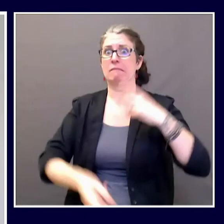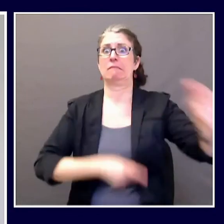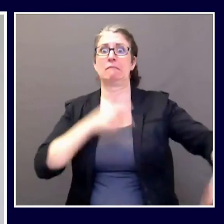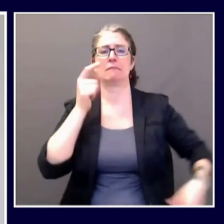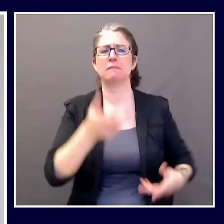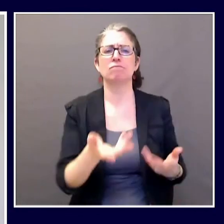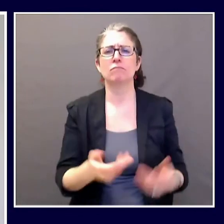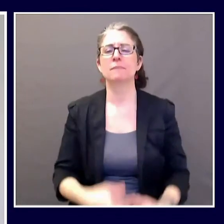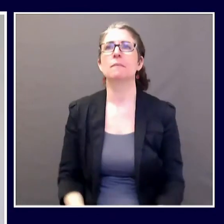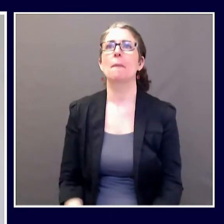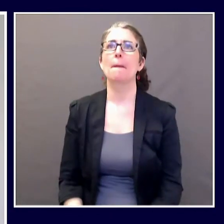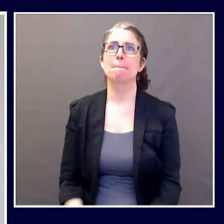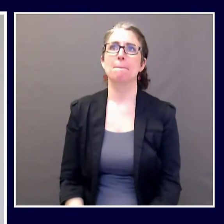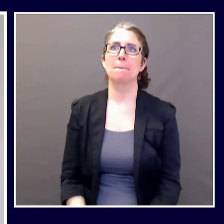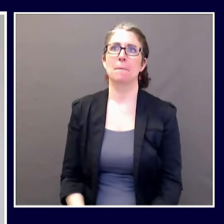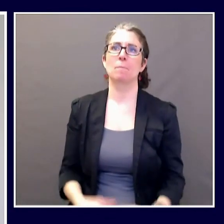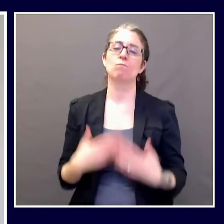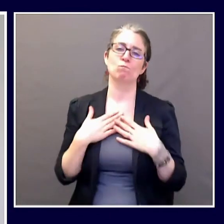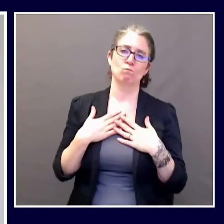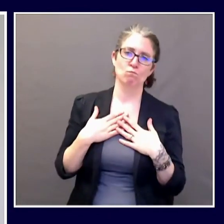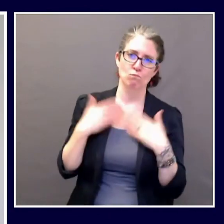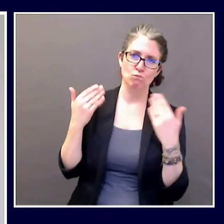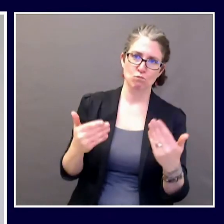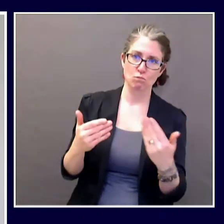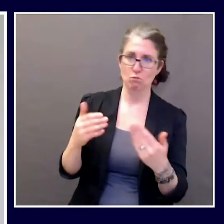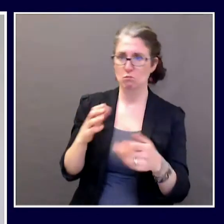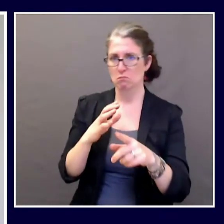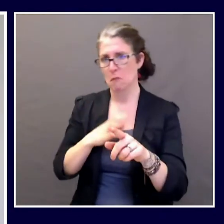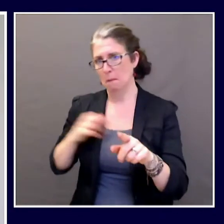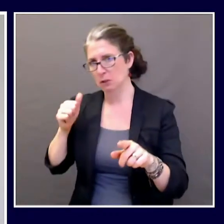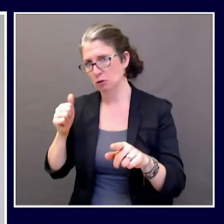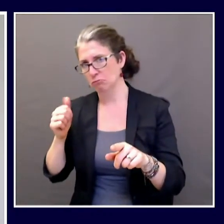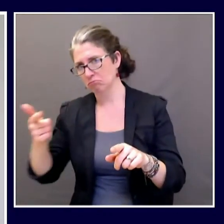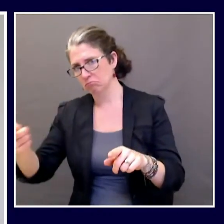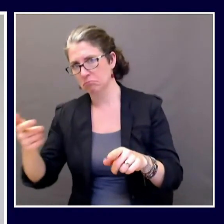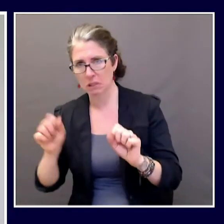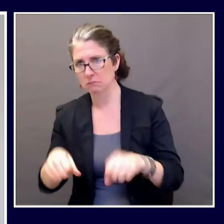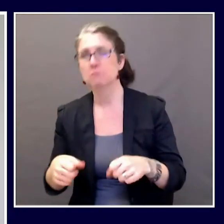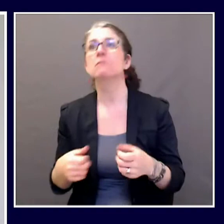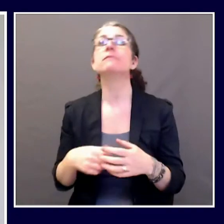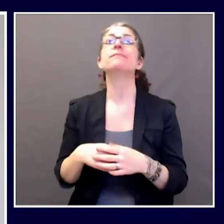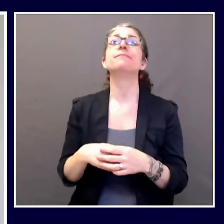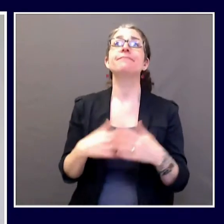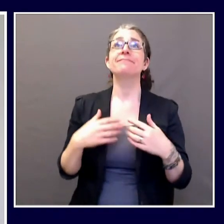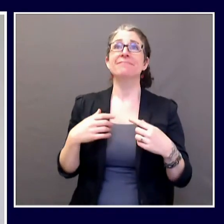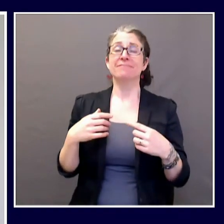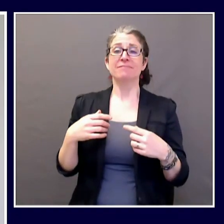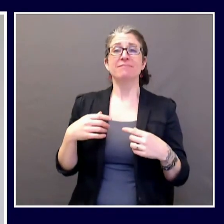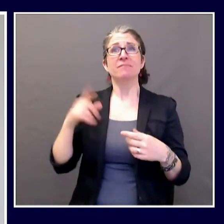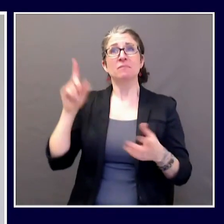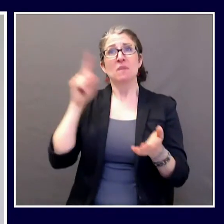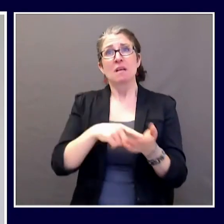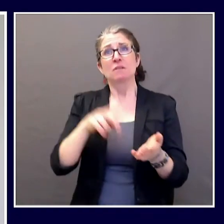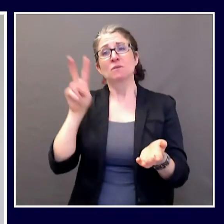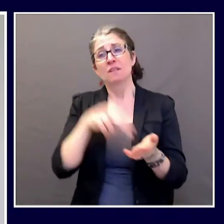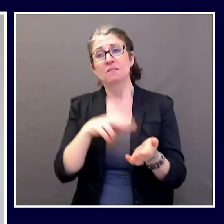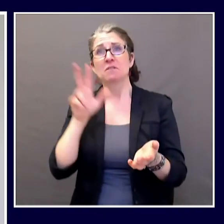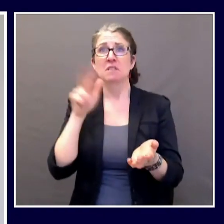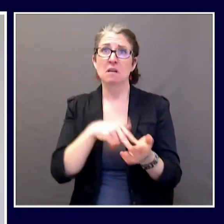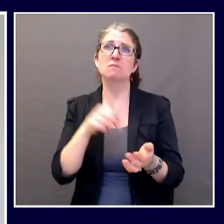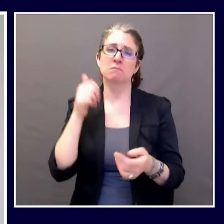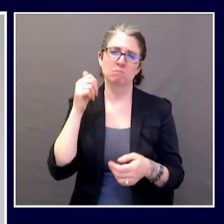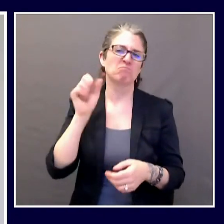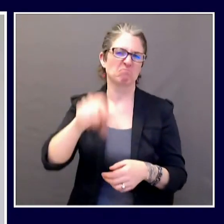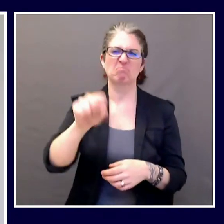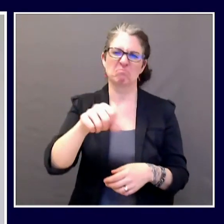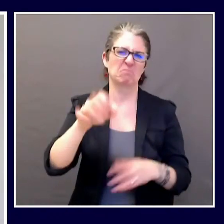start, and Commissioner, please weigh in. The high volume sites will continue to be a mainstay of our strategy. They have been able to provide